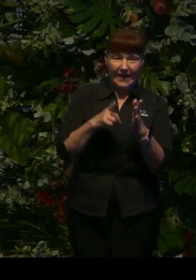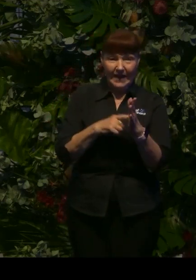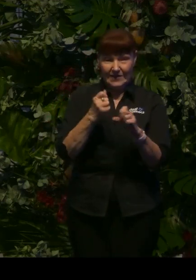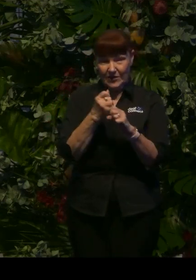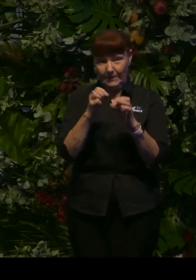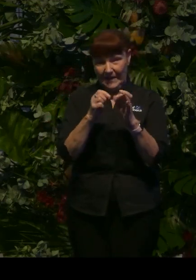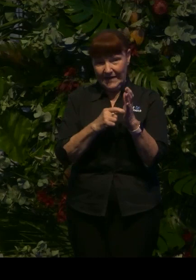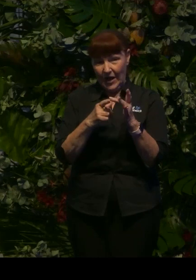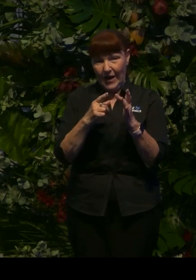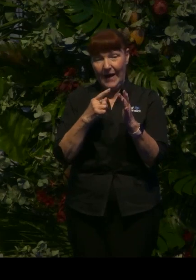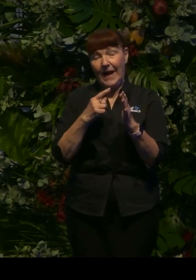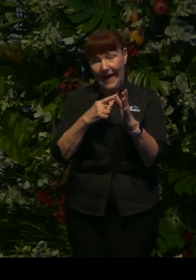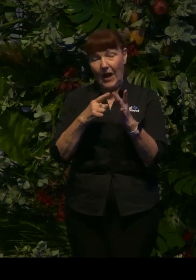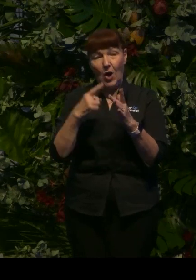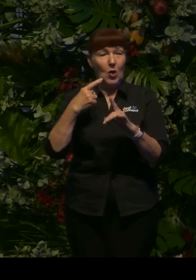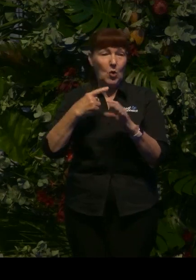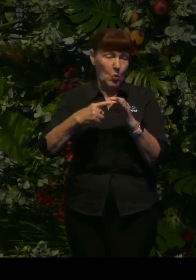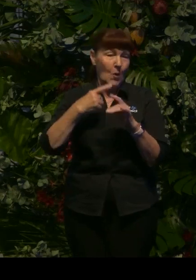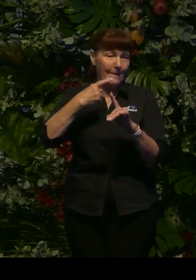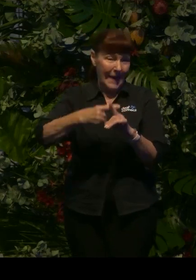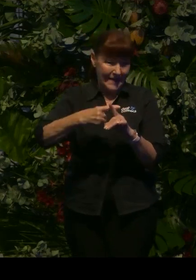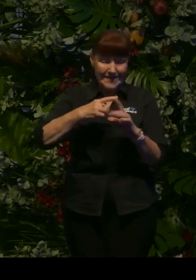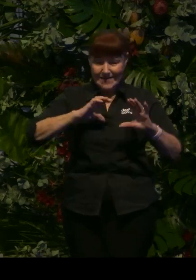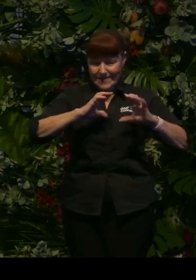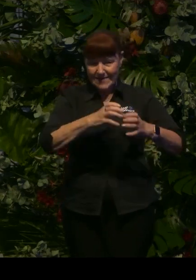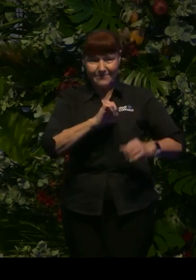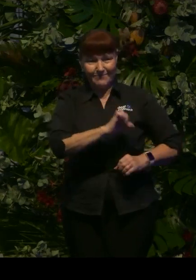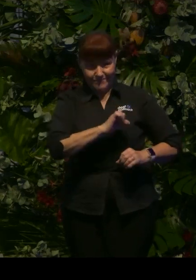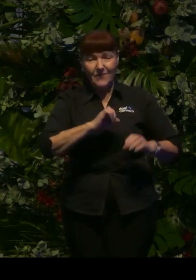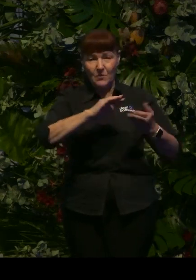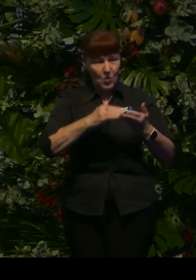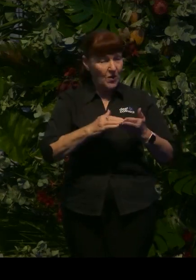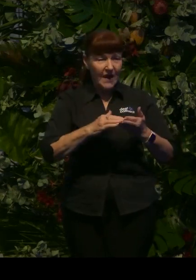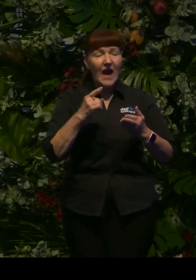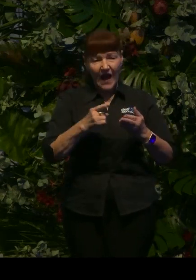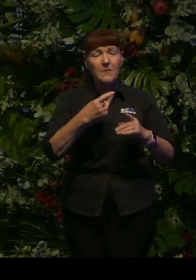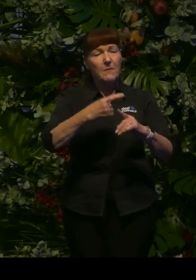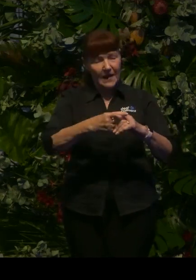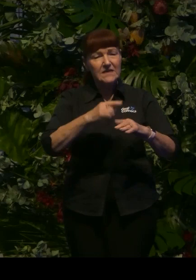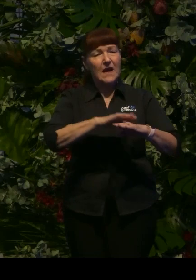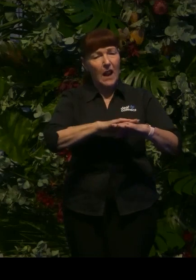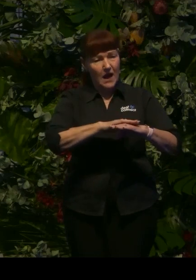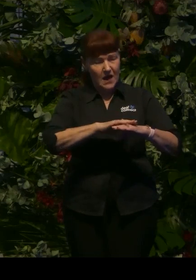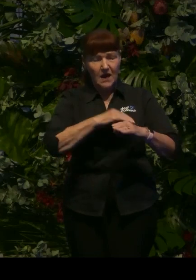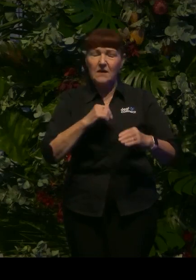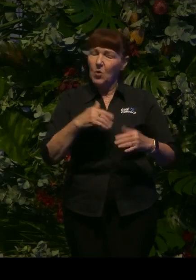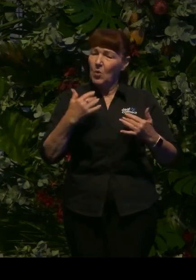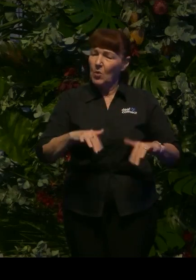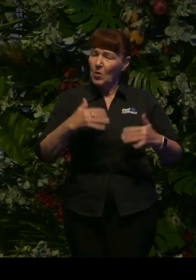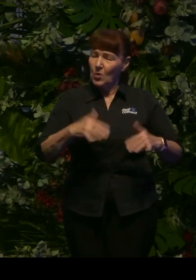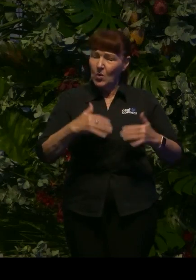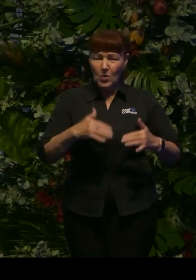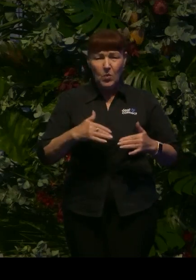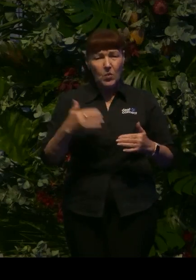community, and specifically for the LGBTQIA+ communities of color. Conservative politicians, proponents,